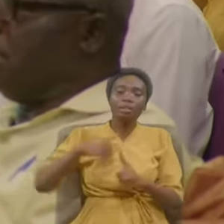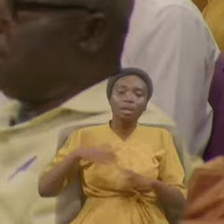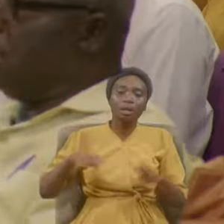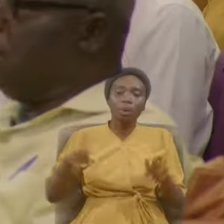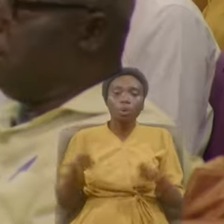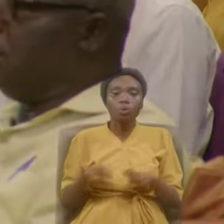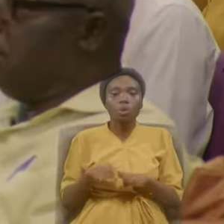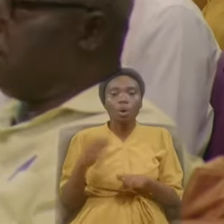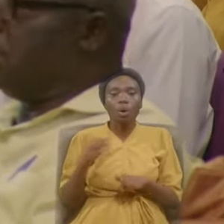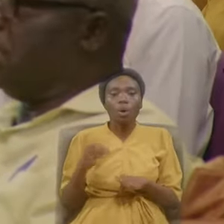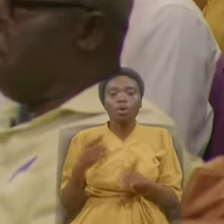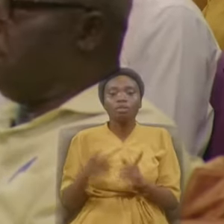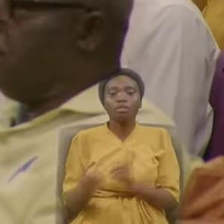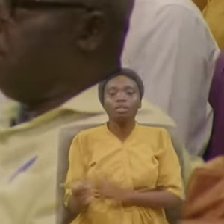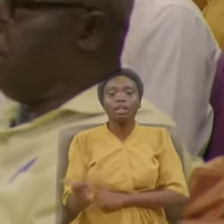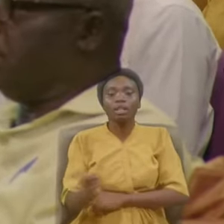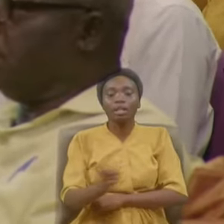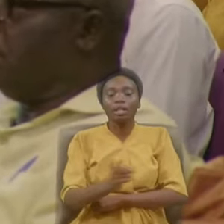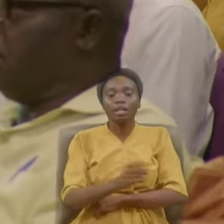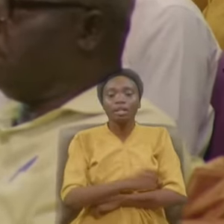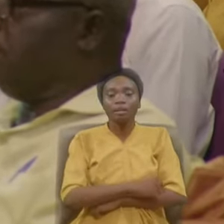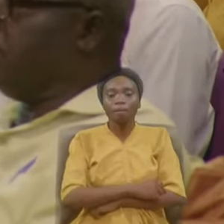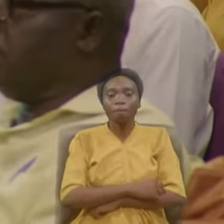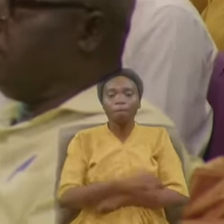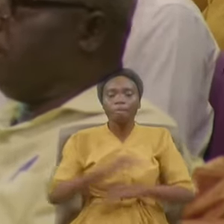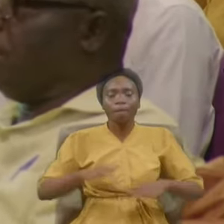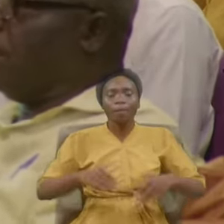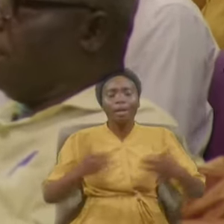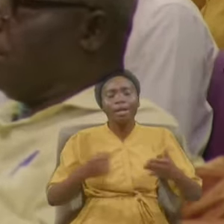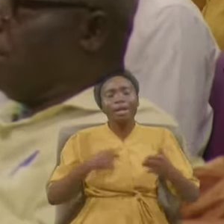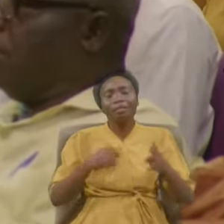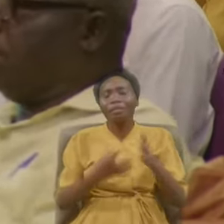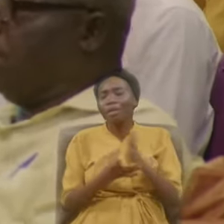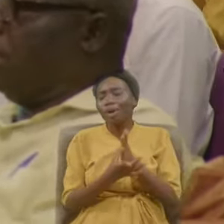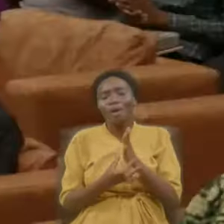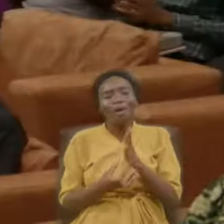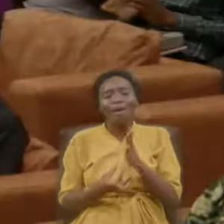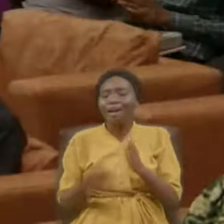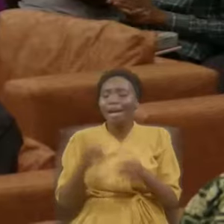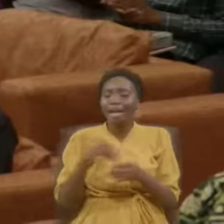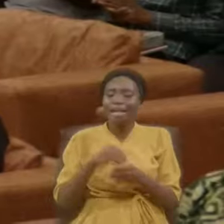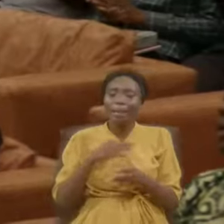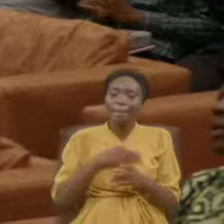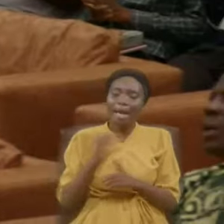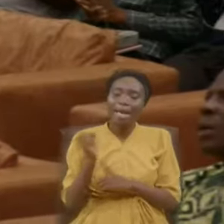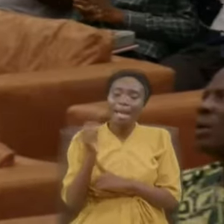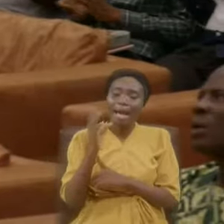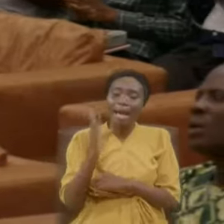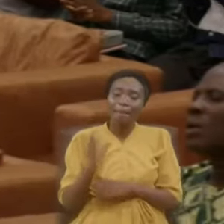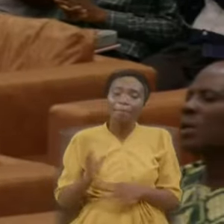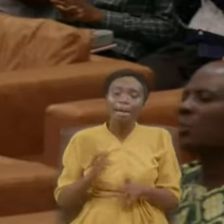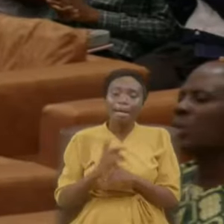till the close of. Give me oil.